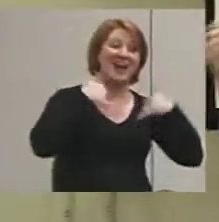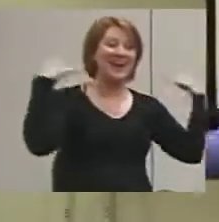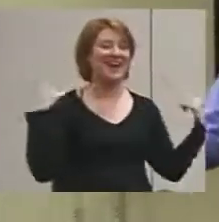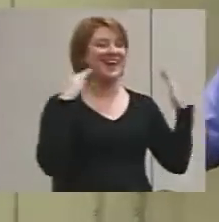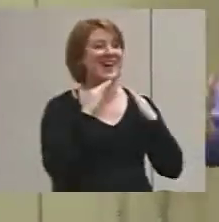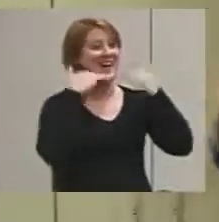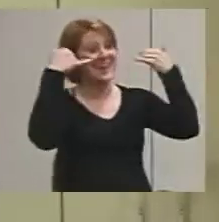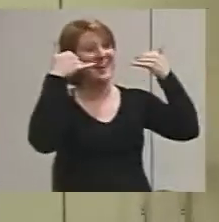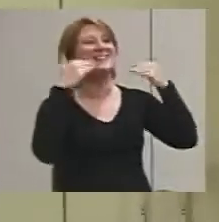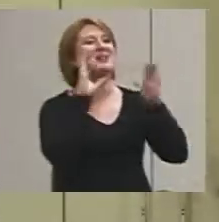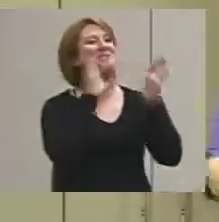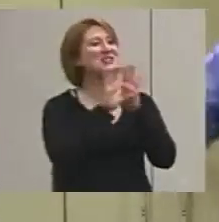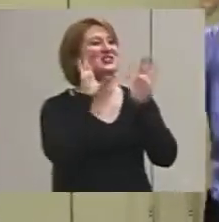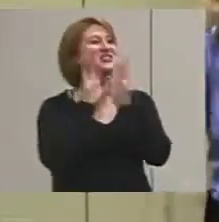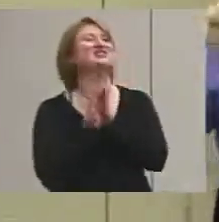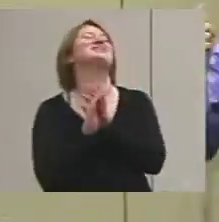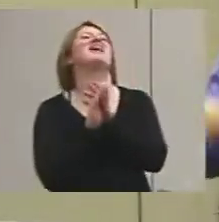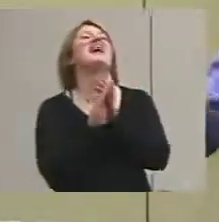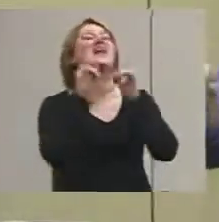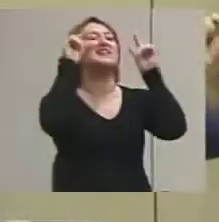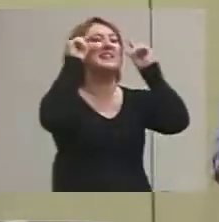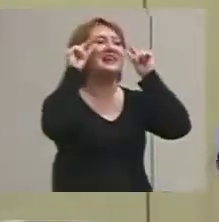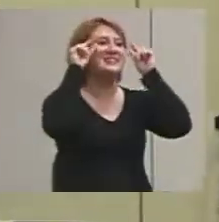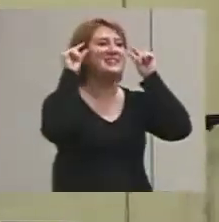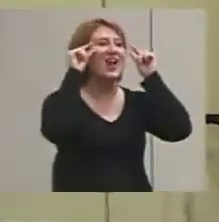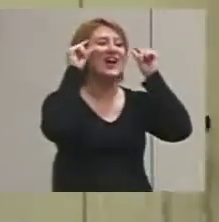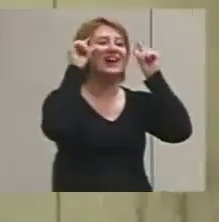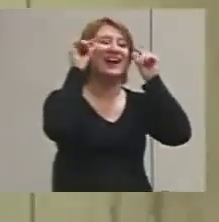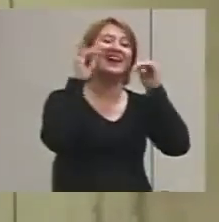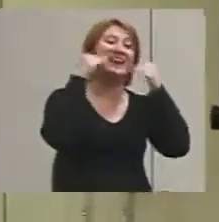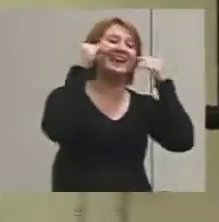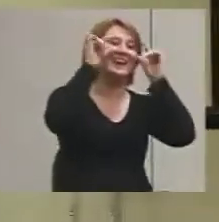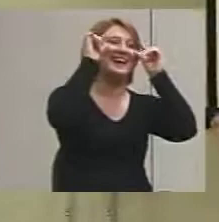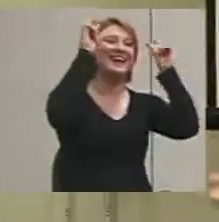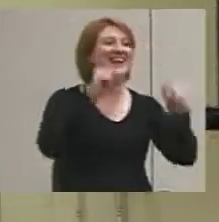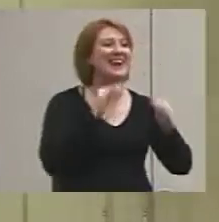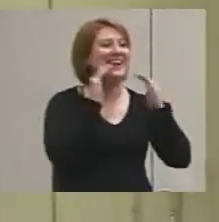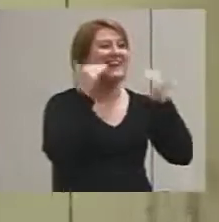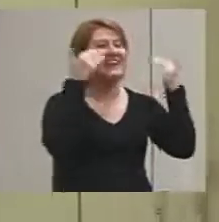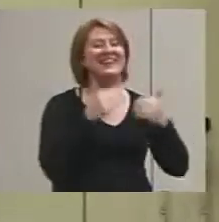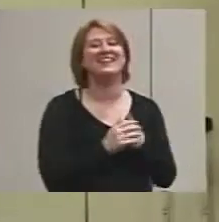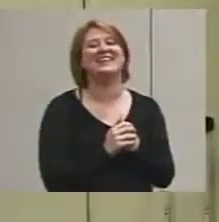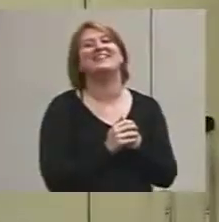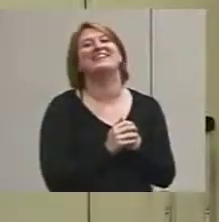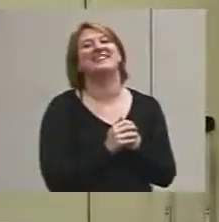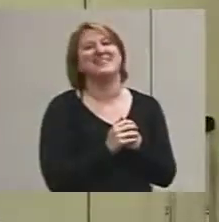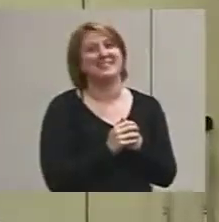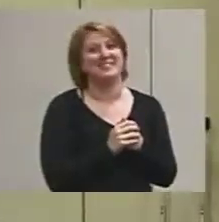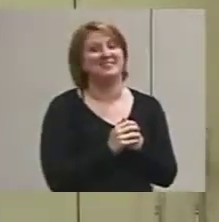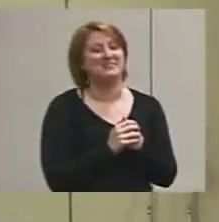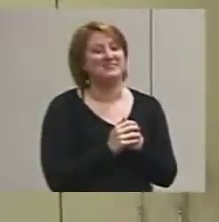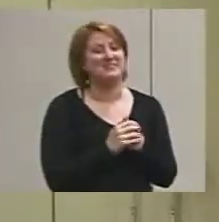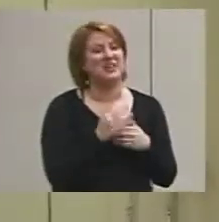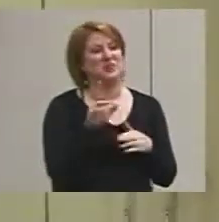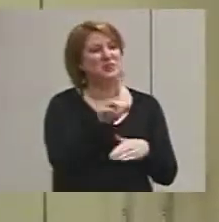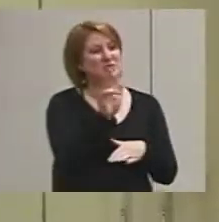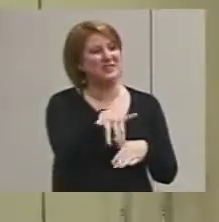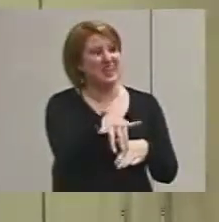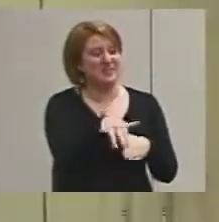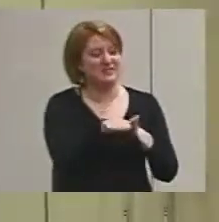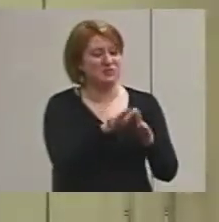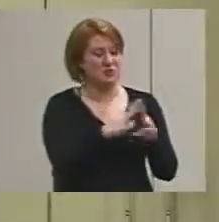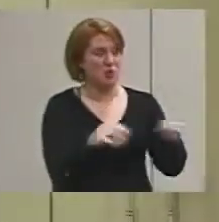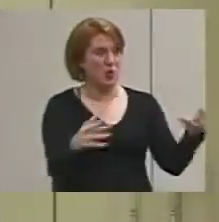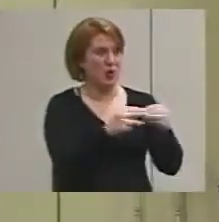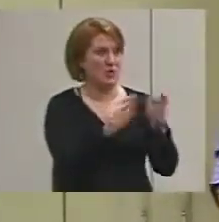face, and we have glasses on and a happy face, and glasses off and a happy face, and actually have used that story for